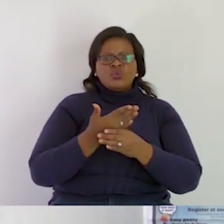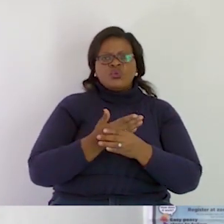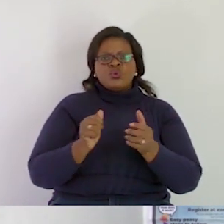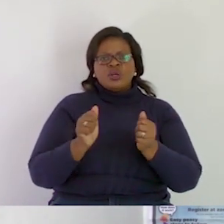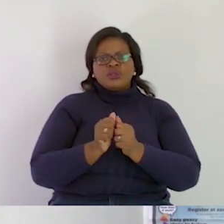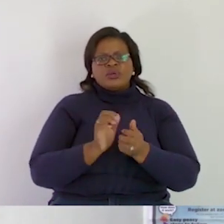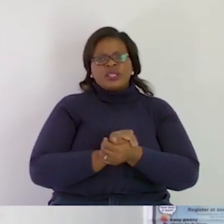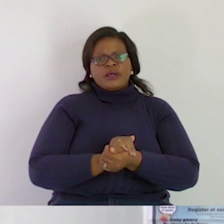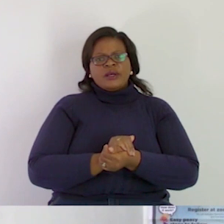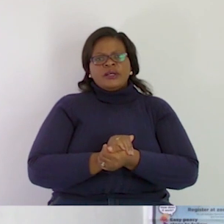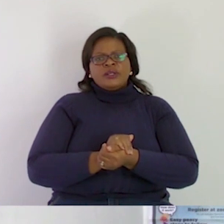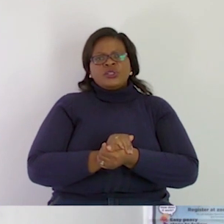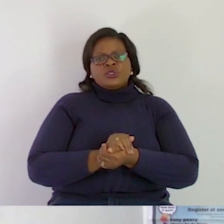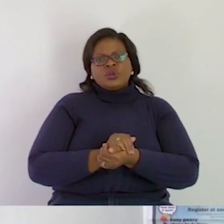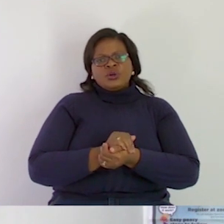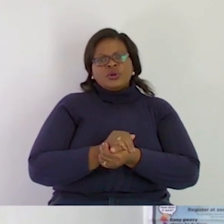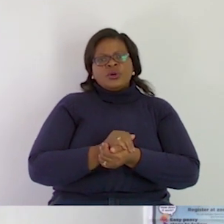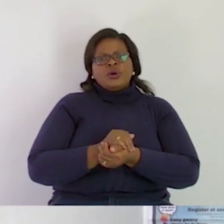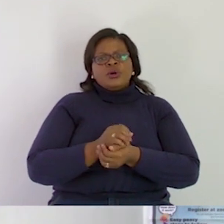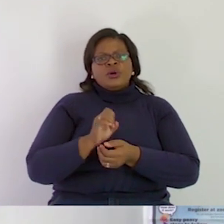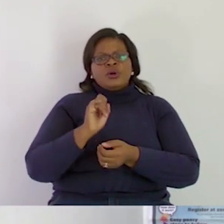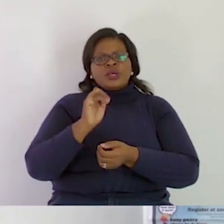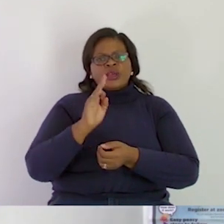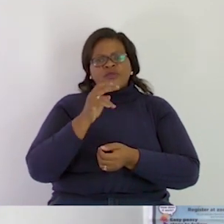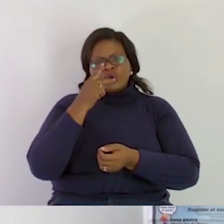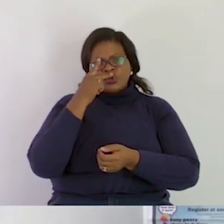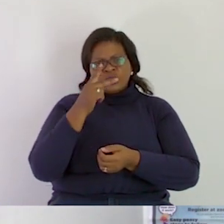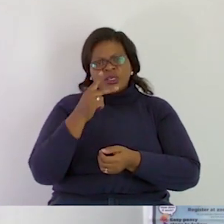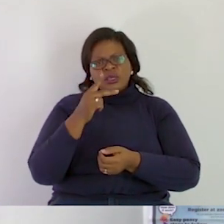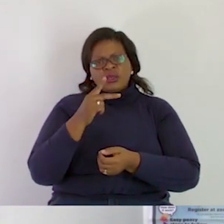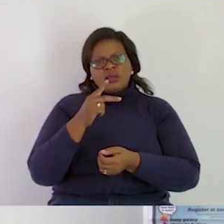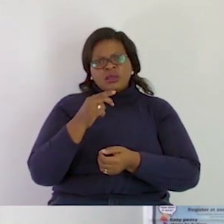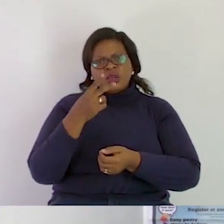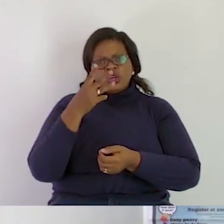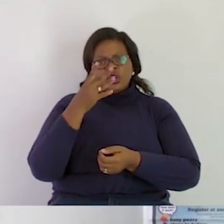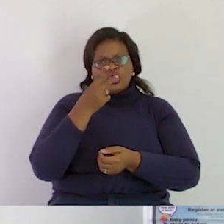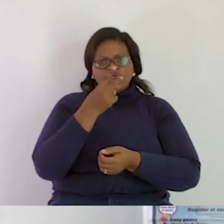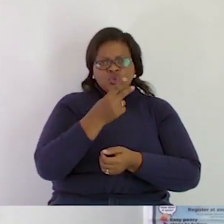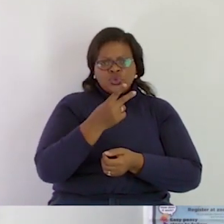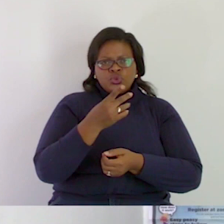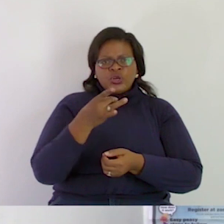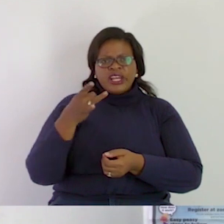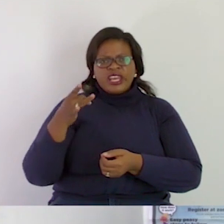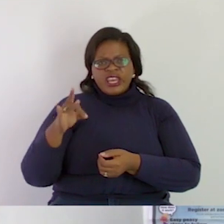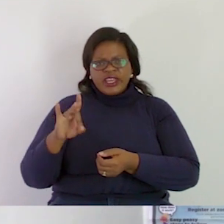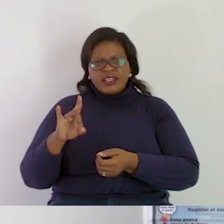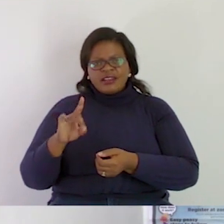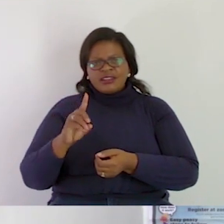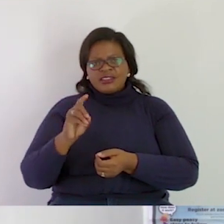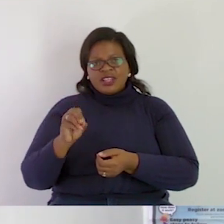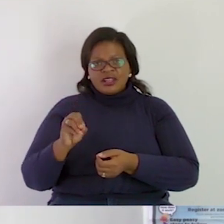give you 10. Look at 7 and look at 3. It can also give you 10. So I can change the order of this